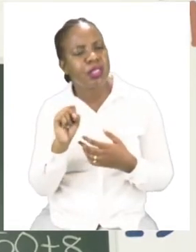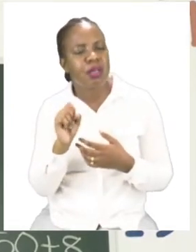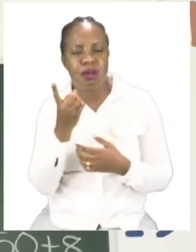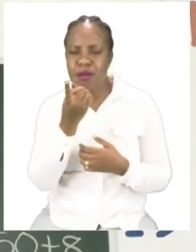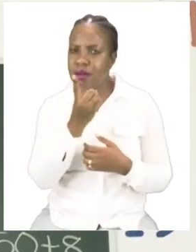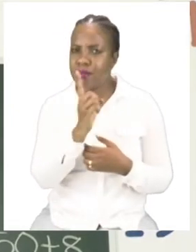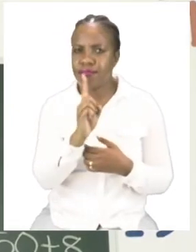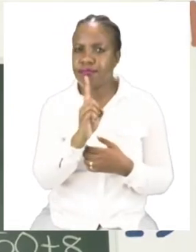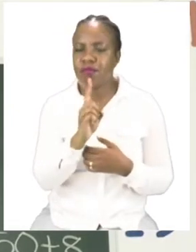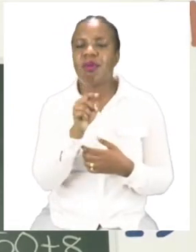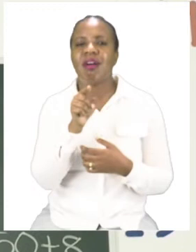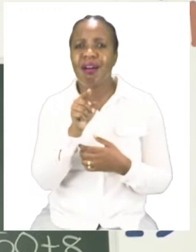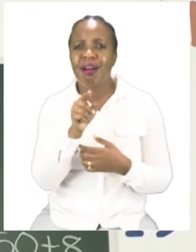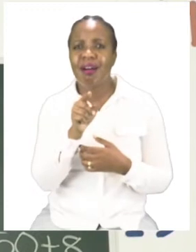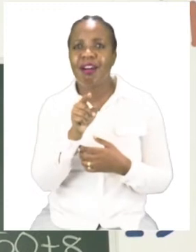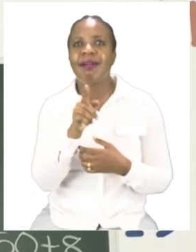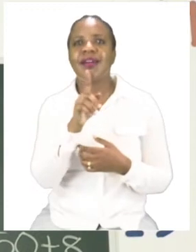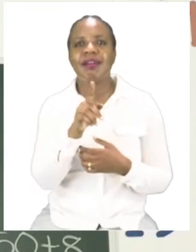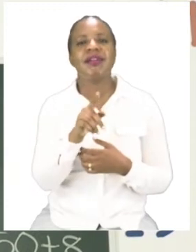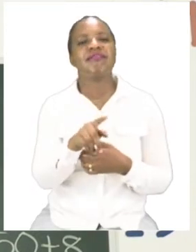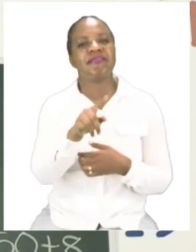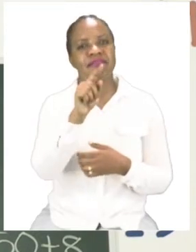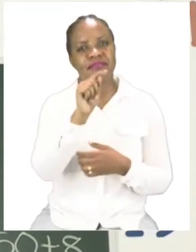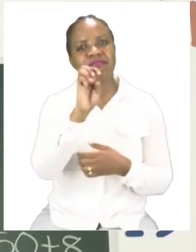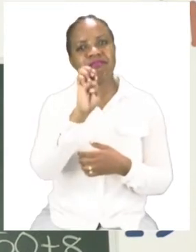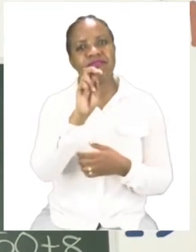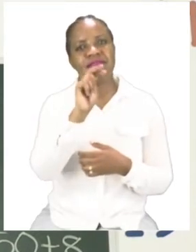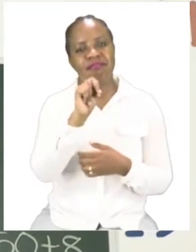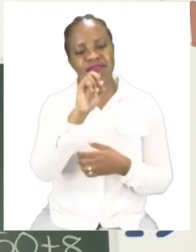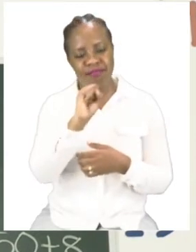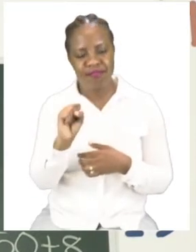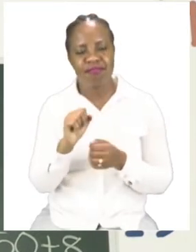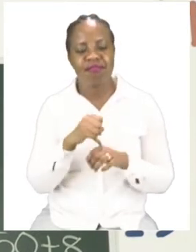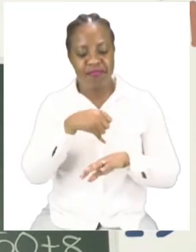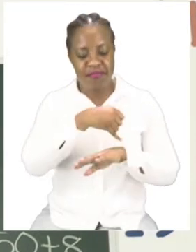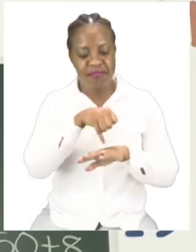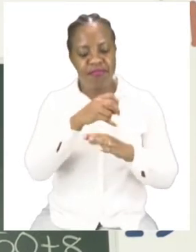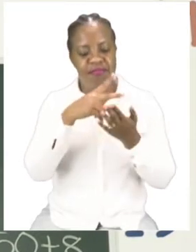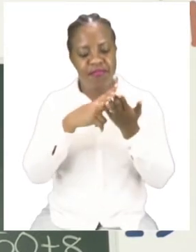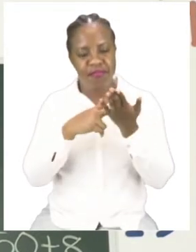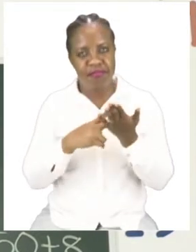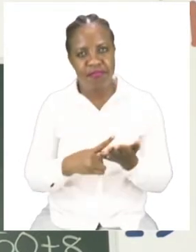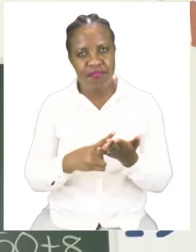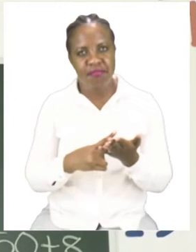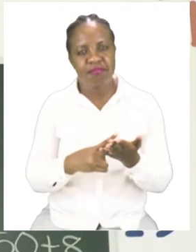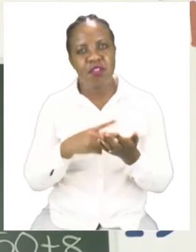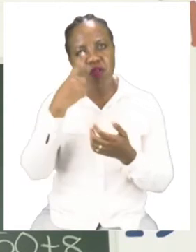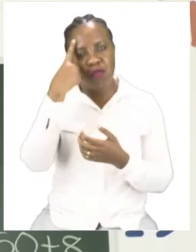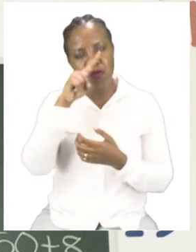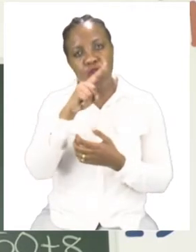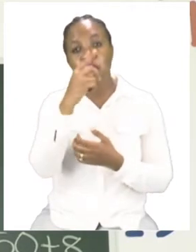sitting under tens. So now that we know that it's sitting under tens, we need to